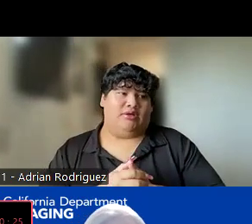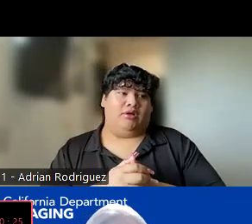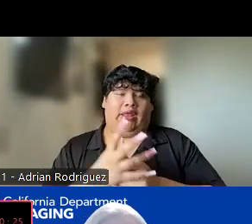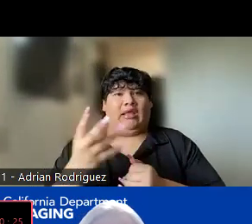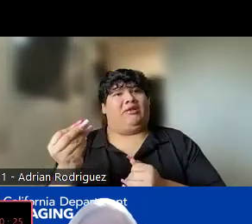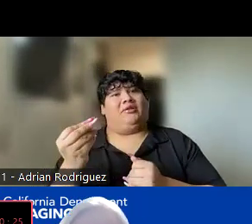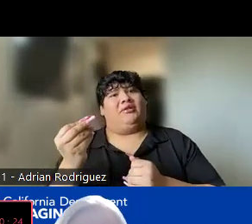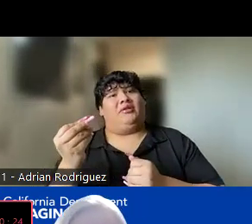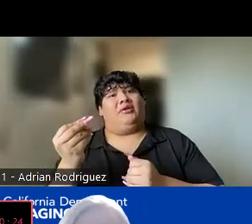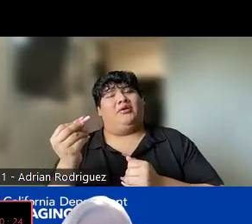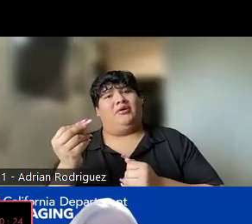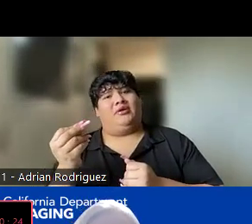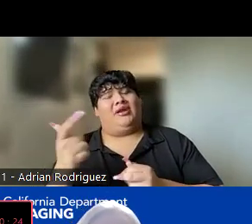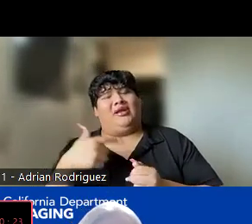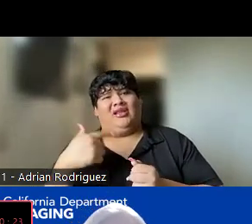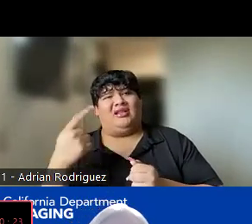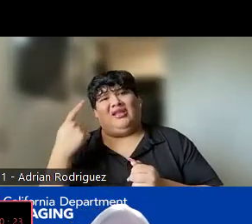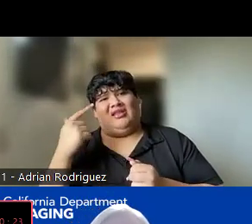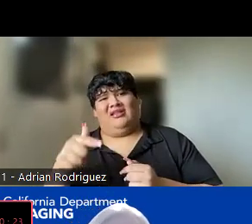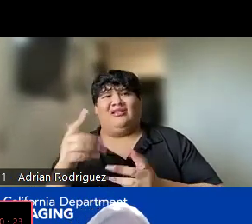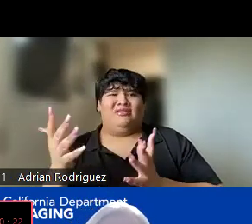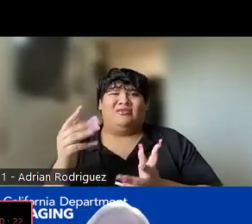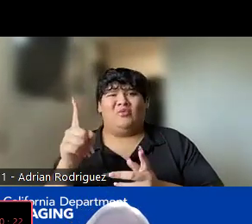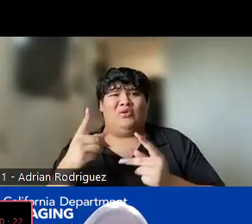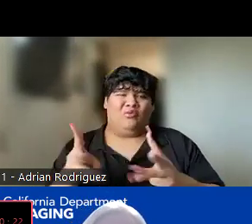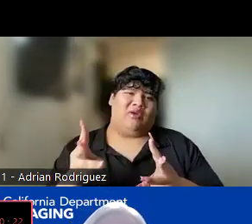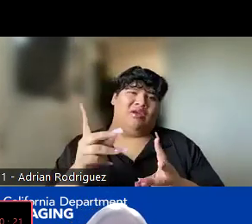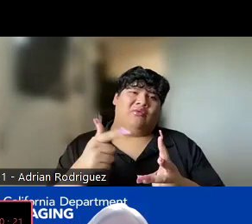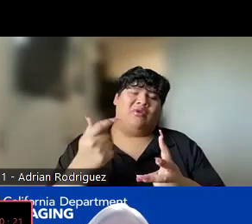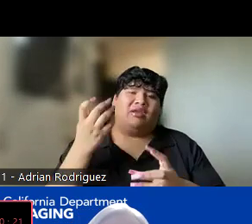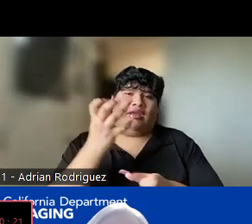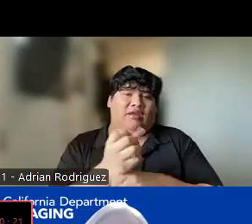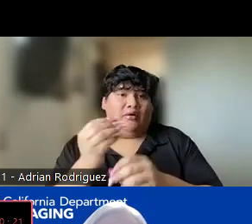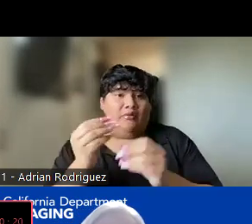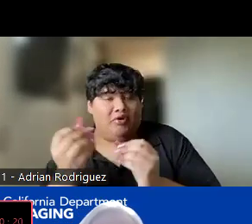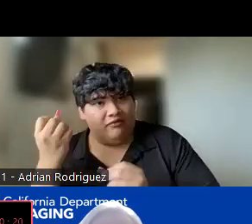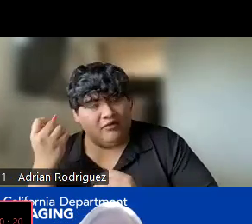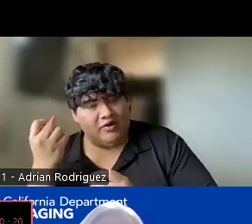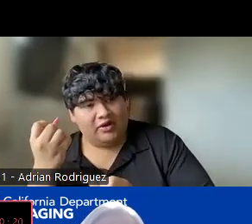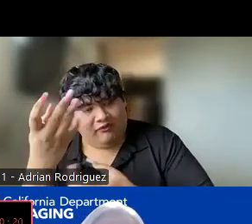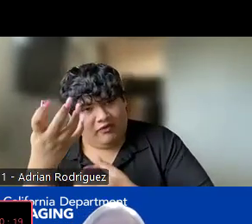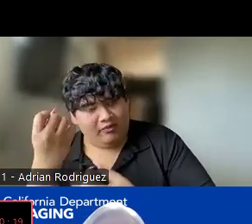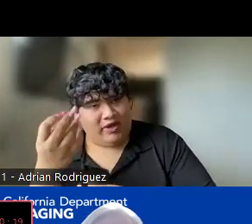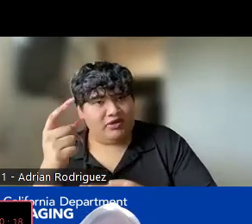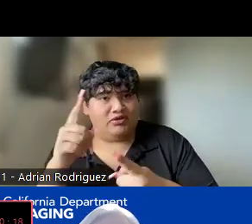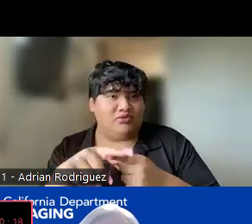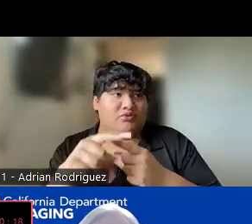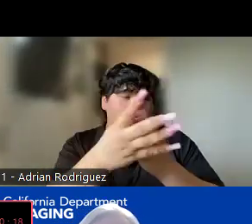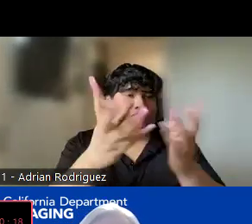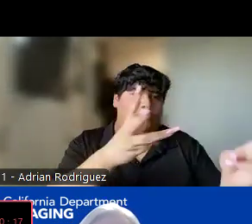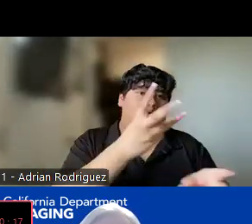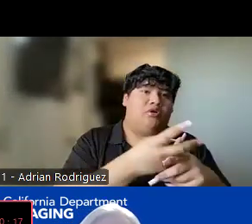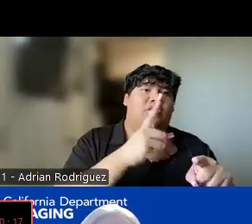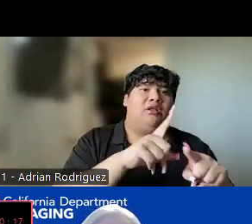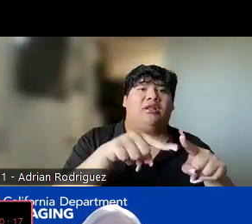And I think that this would be one way of both getting information out to the public when you don't have to look